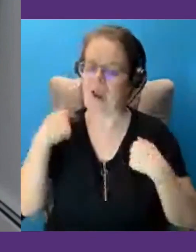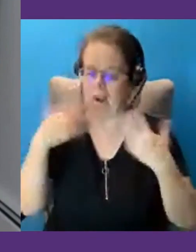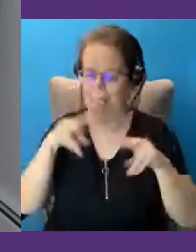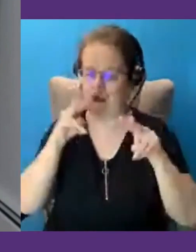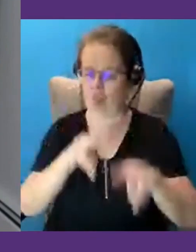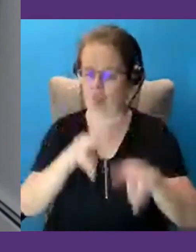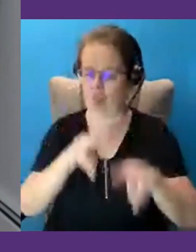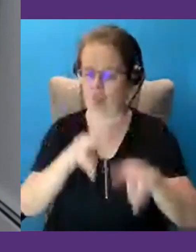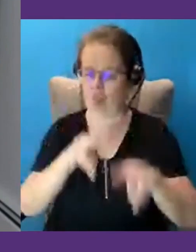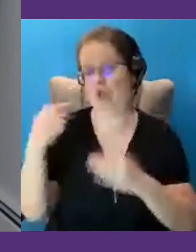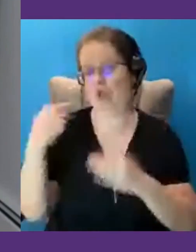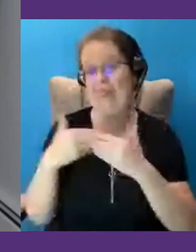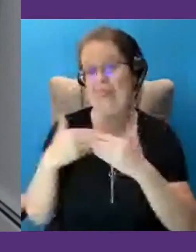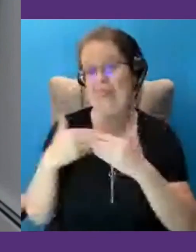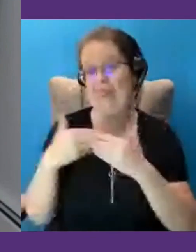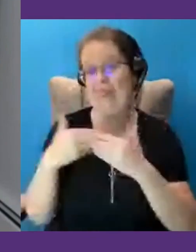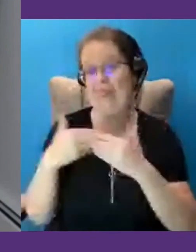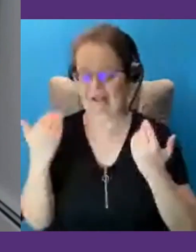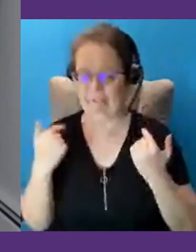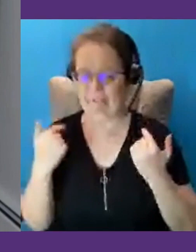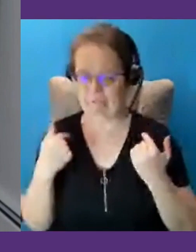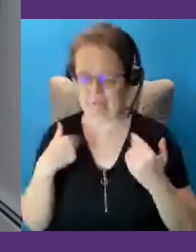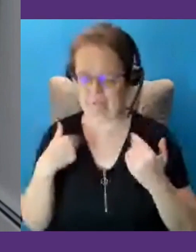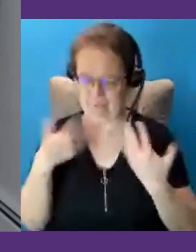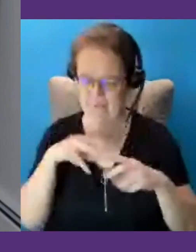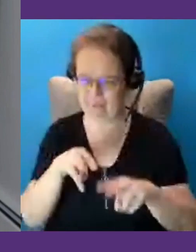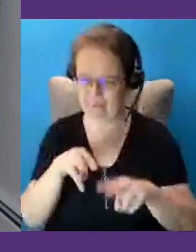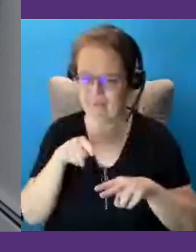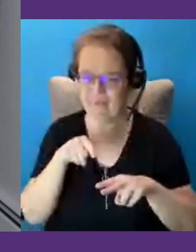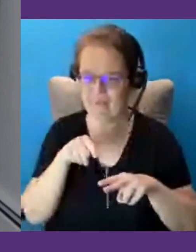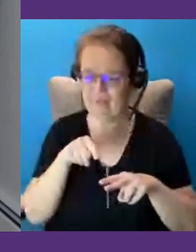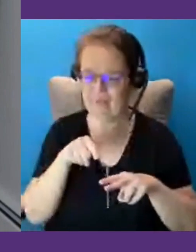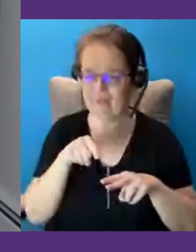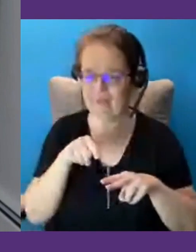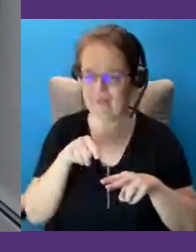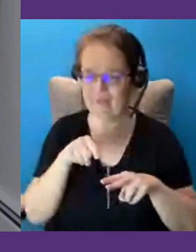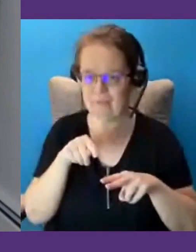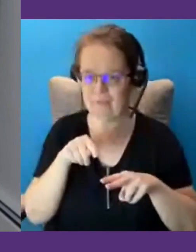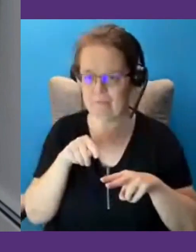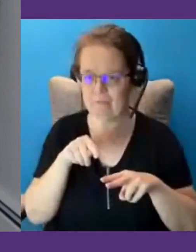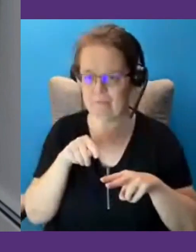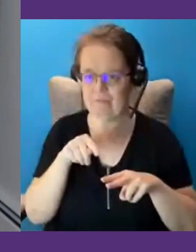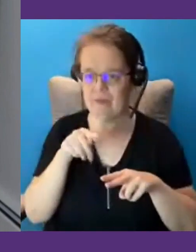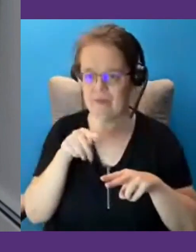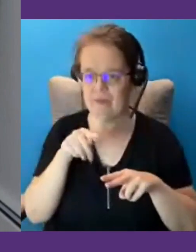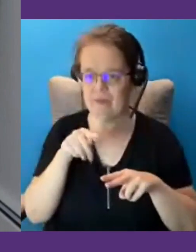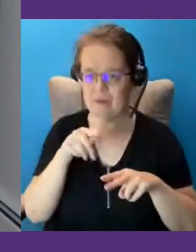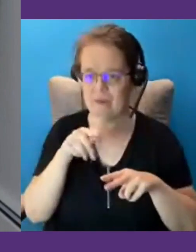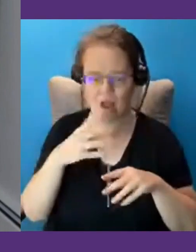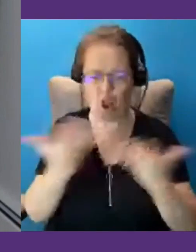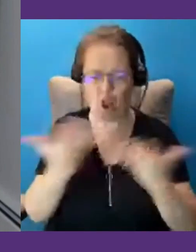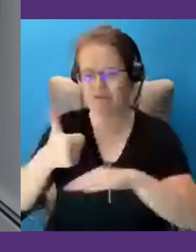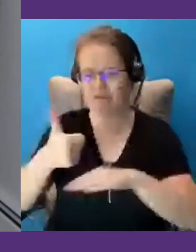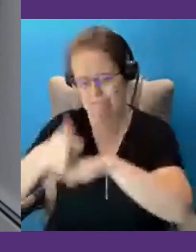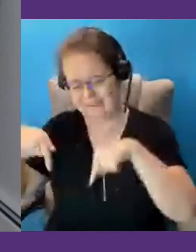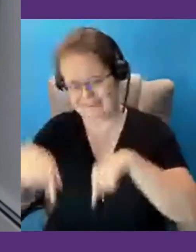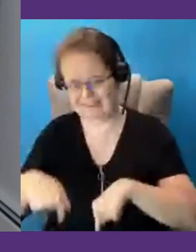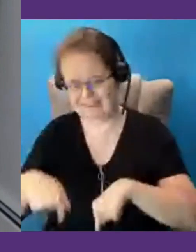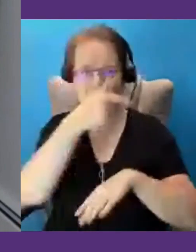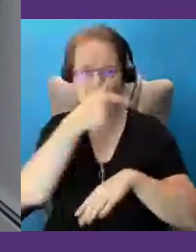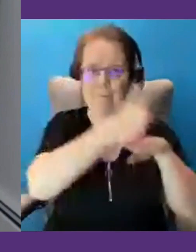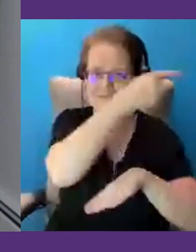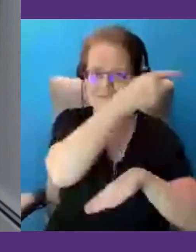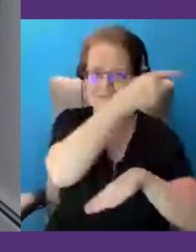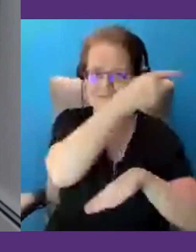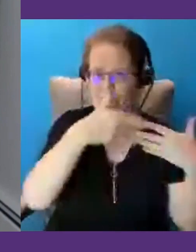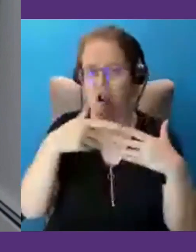You know, there's a lot of obviously US based because I'm based here. A lot of European, UK,